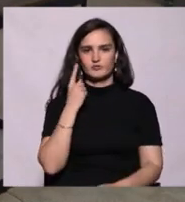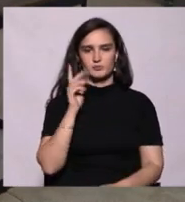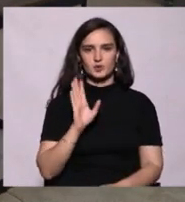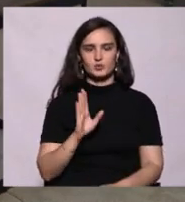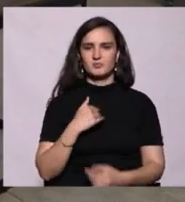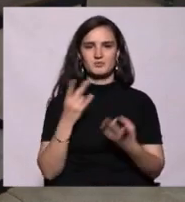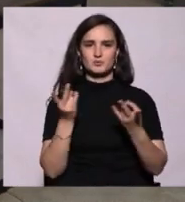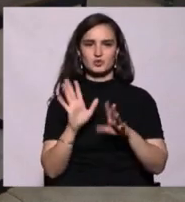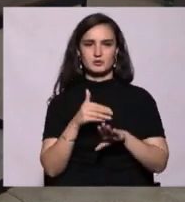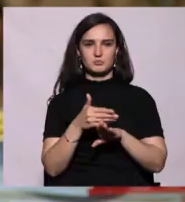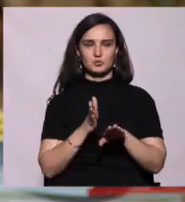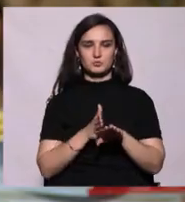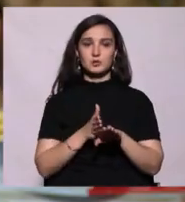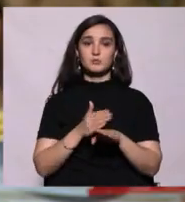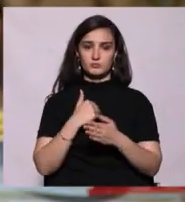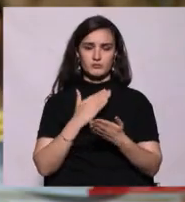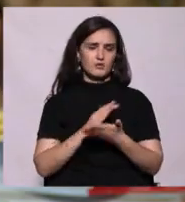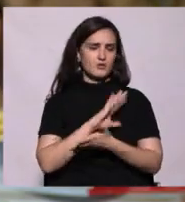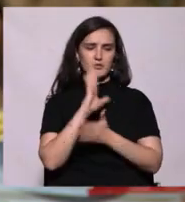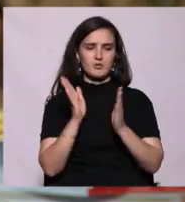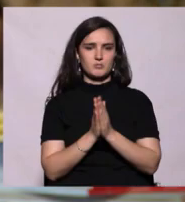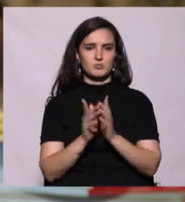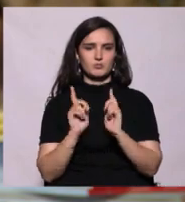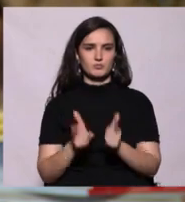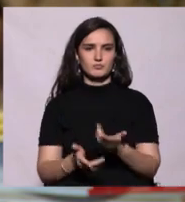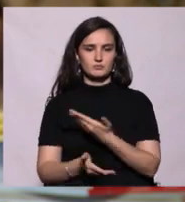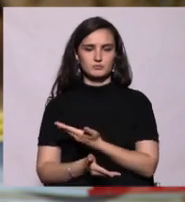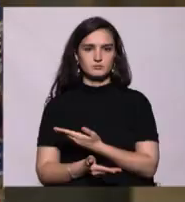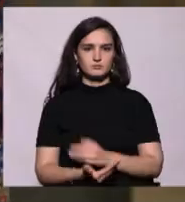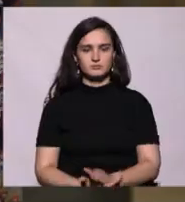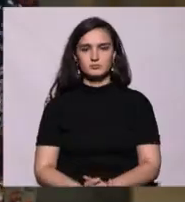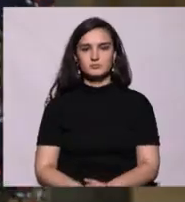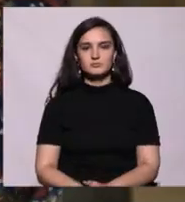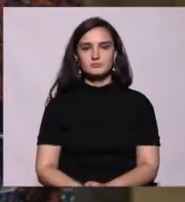I don't need shoes. Okay, well, we have everything over here. We can gladly take care of you.